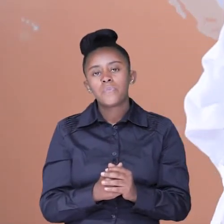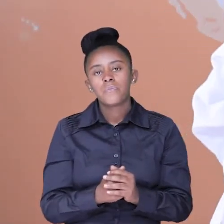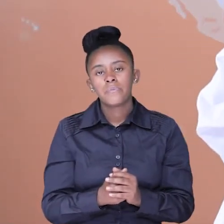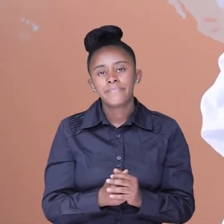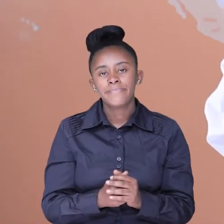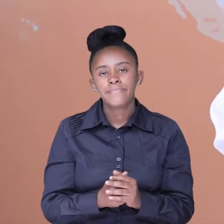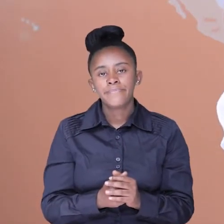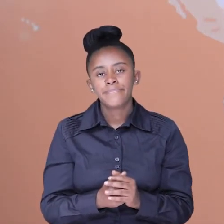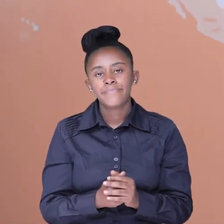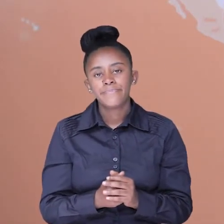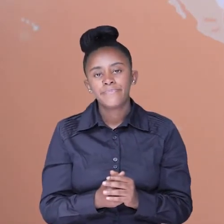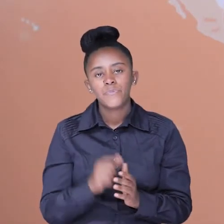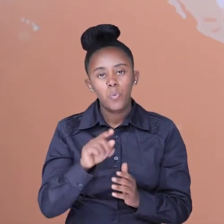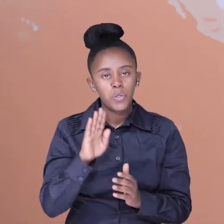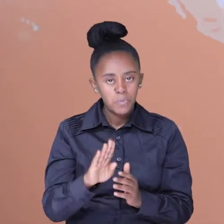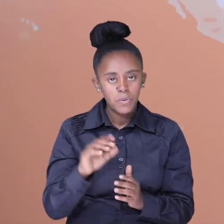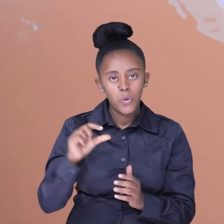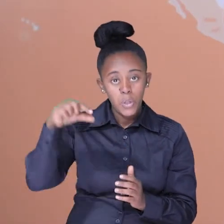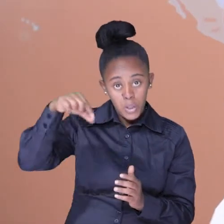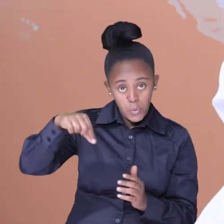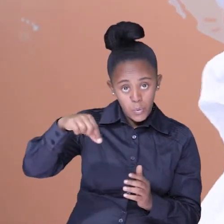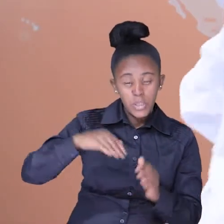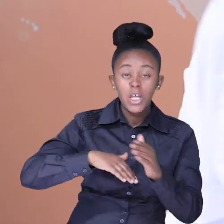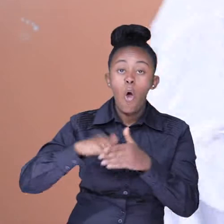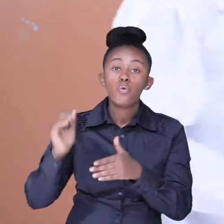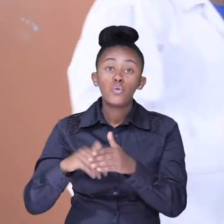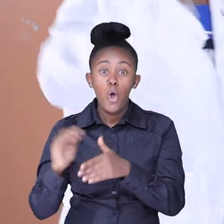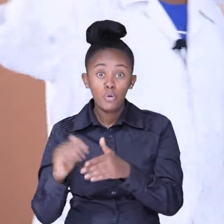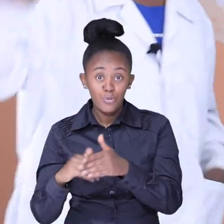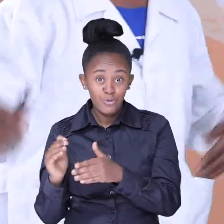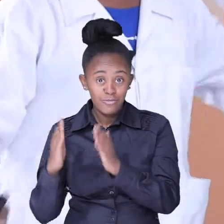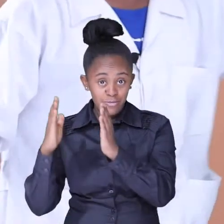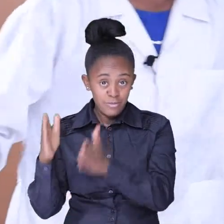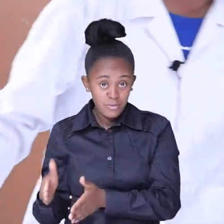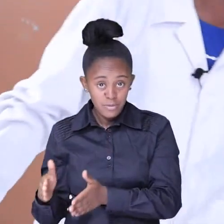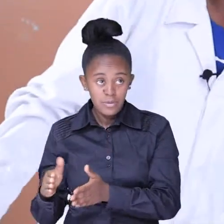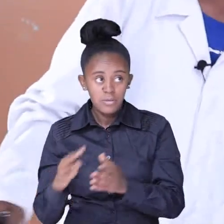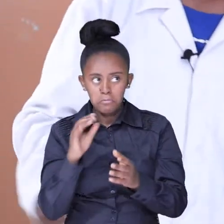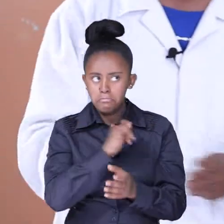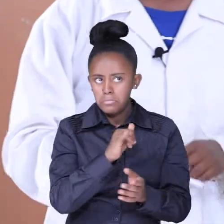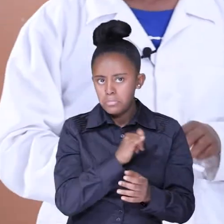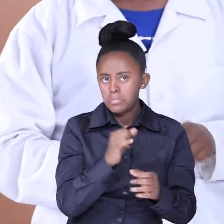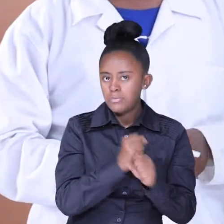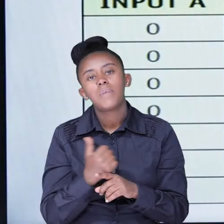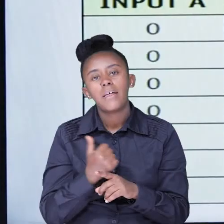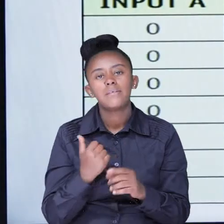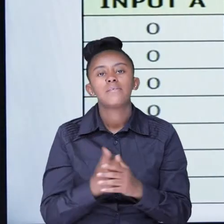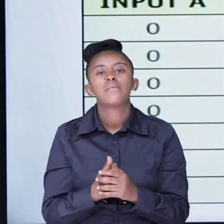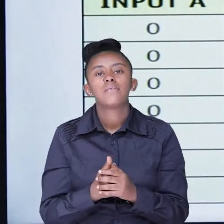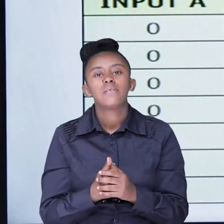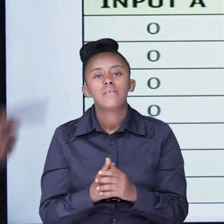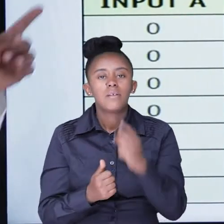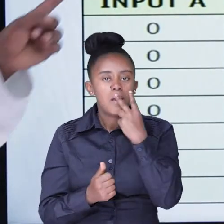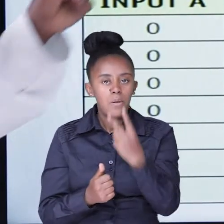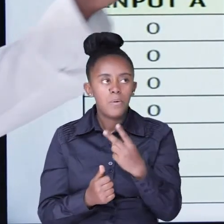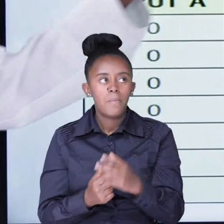like this one. Point Q is this one. And the output is this one. If you do like this one, you are right. Look